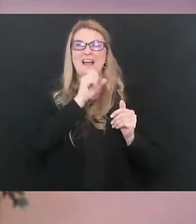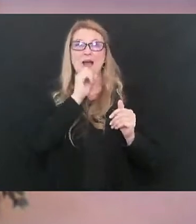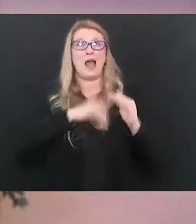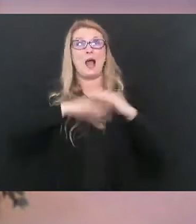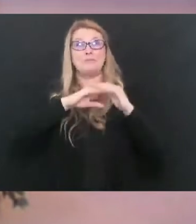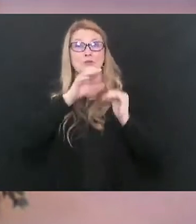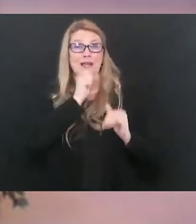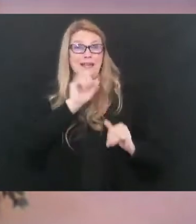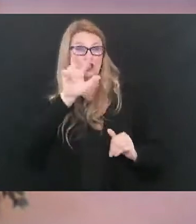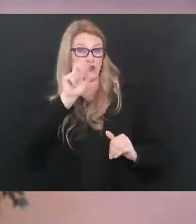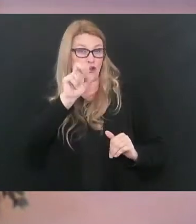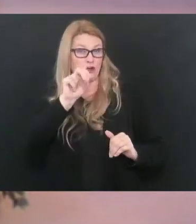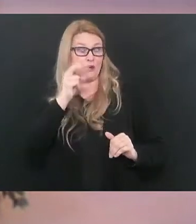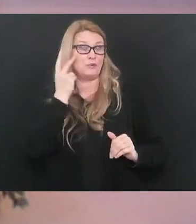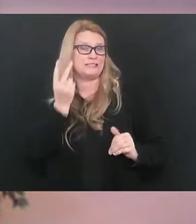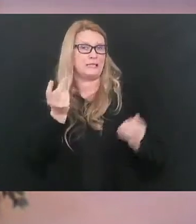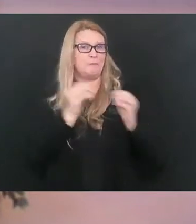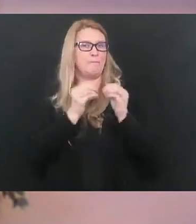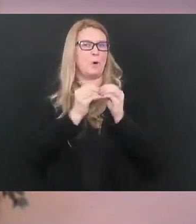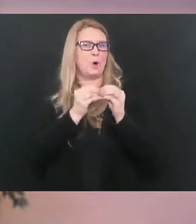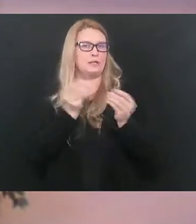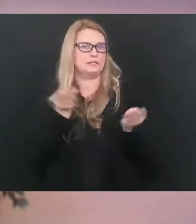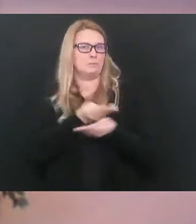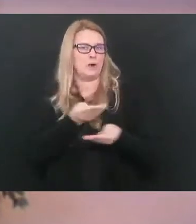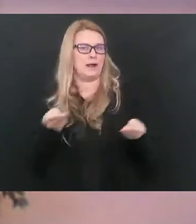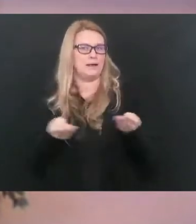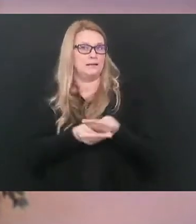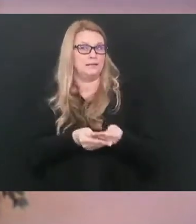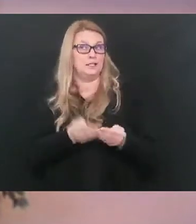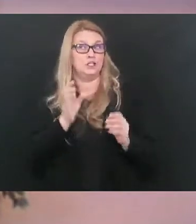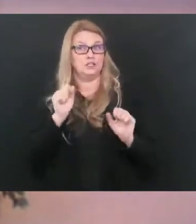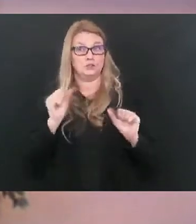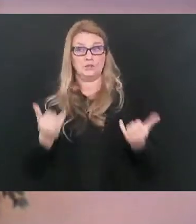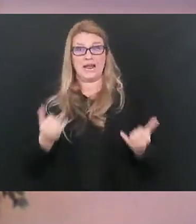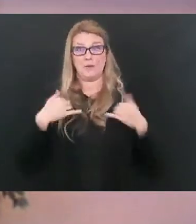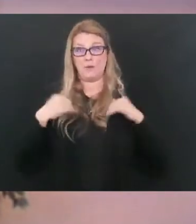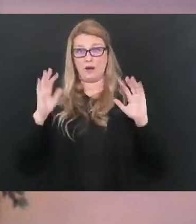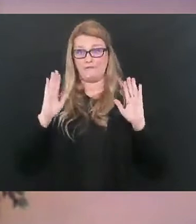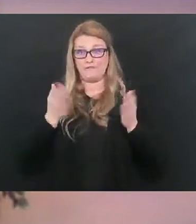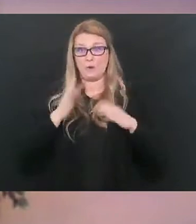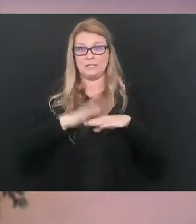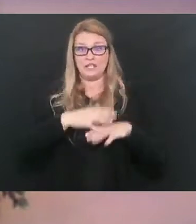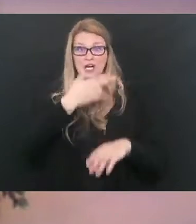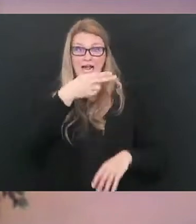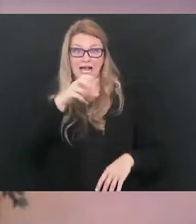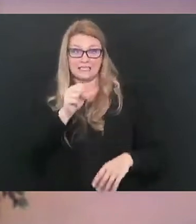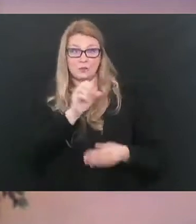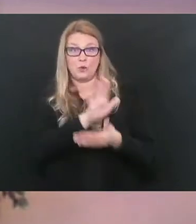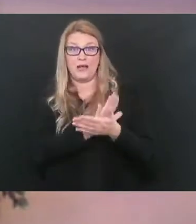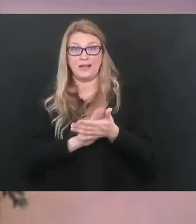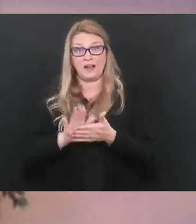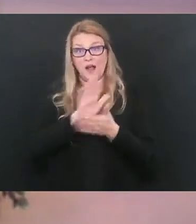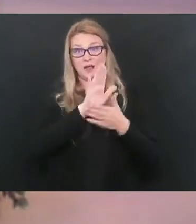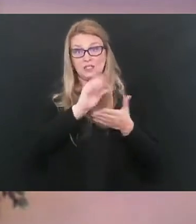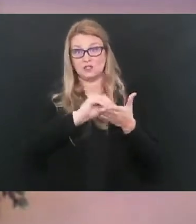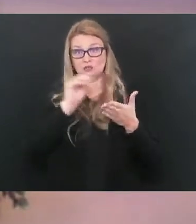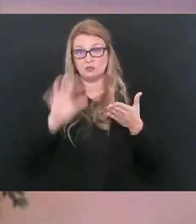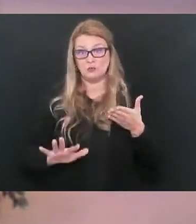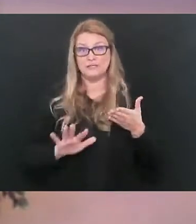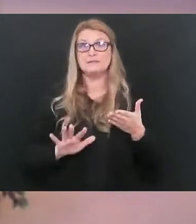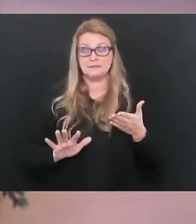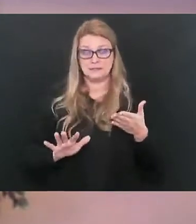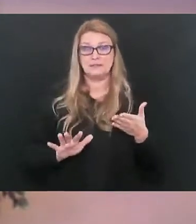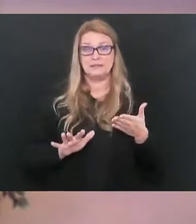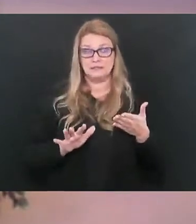more spread. And so therefore, we really want to target the high school population and the college student population. And we want